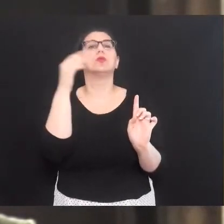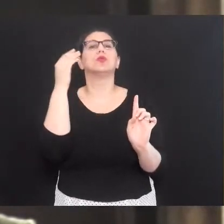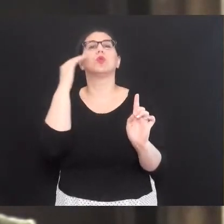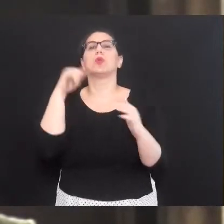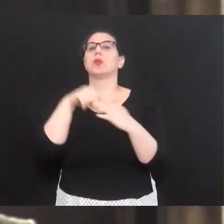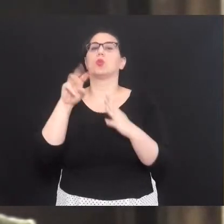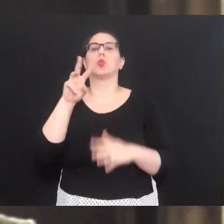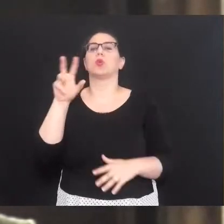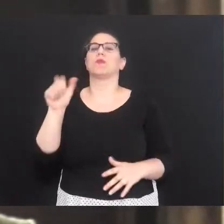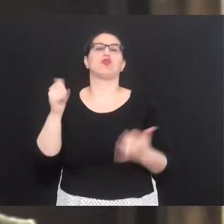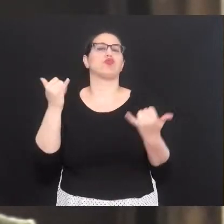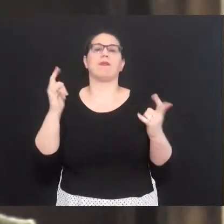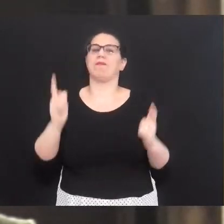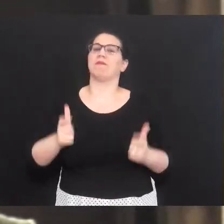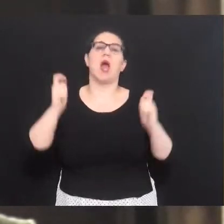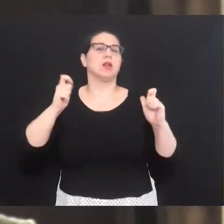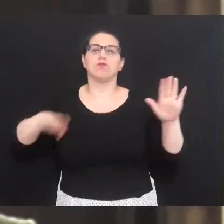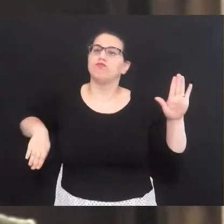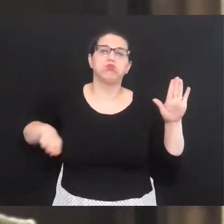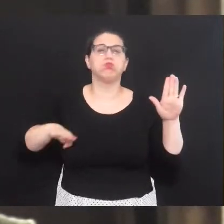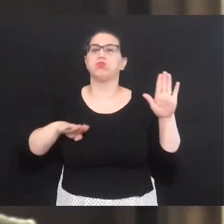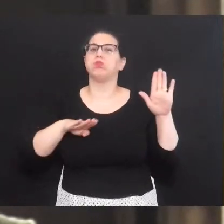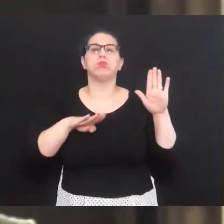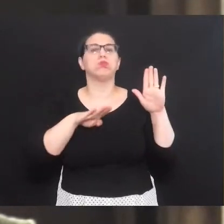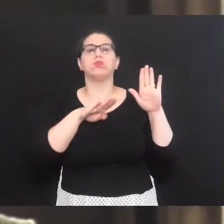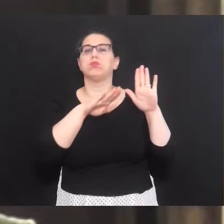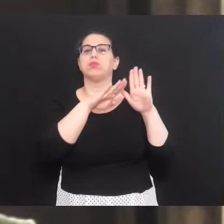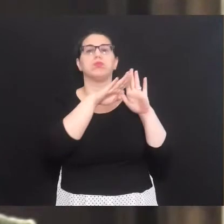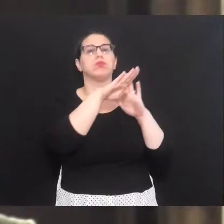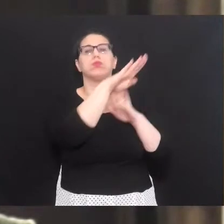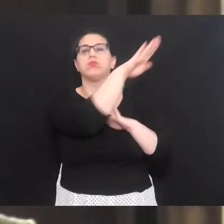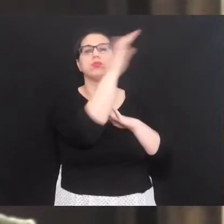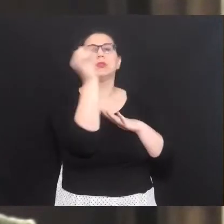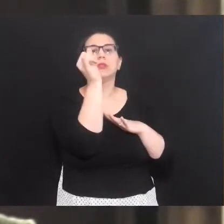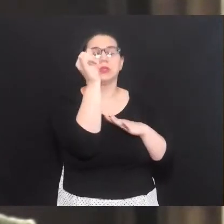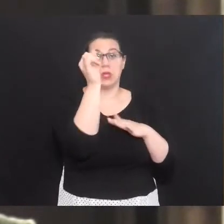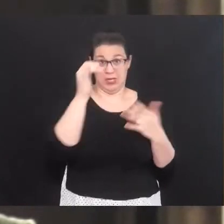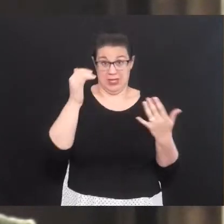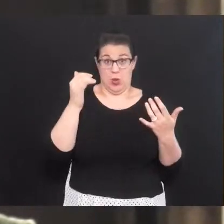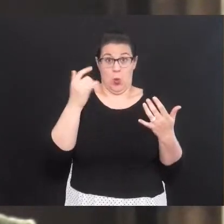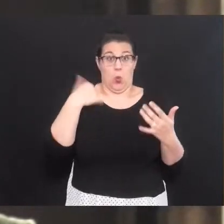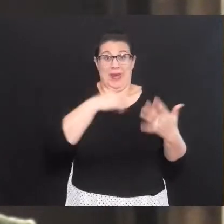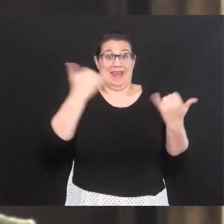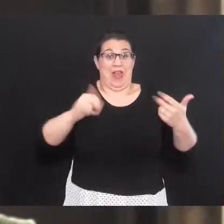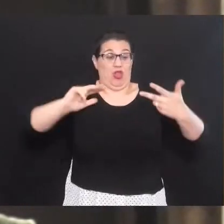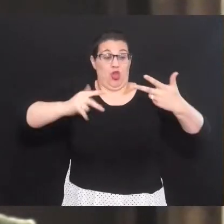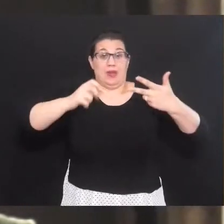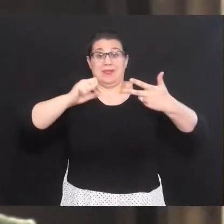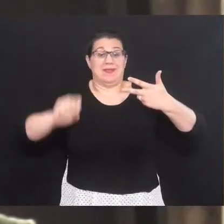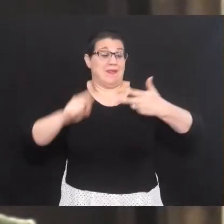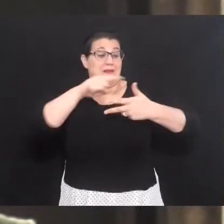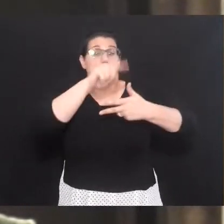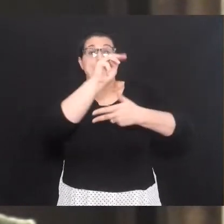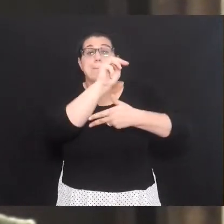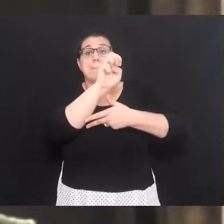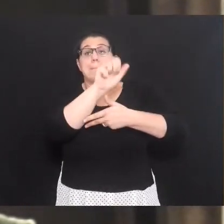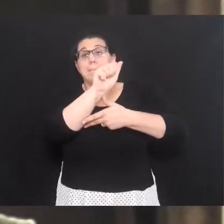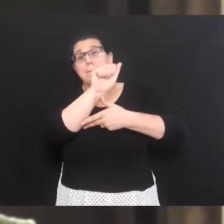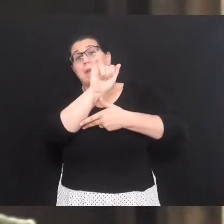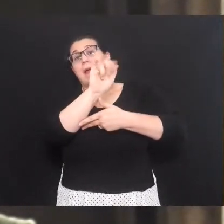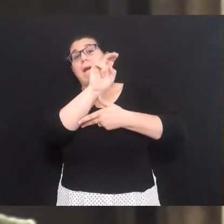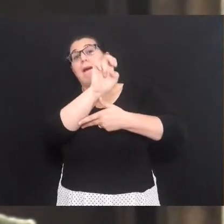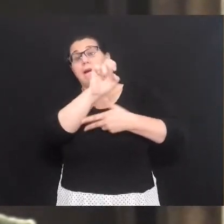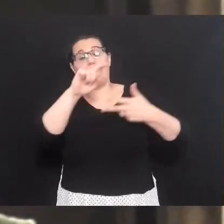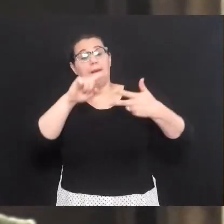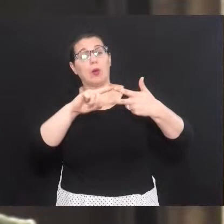fastest rate of growth in the country. We are now 3rd behind Maine and Ohio, and we are the 5th place